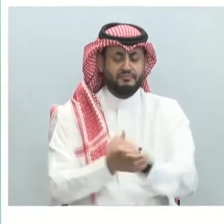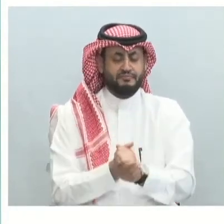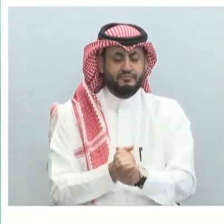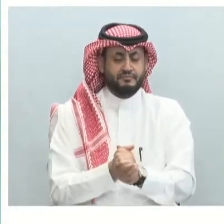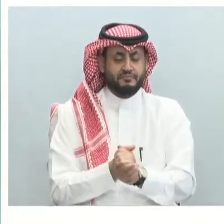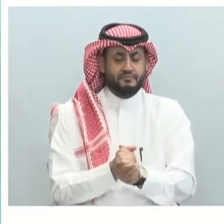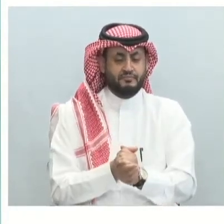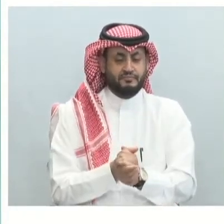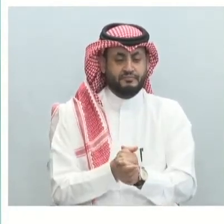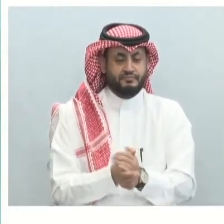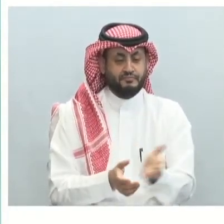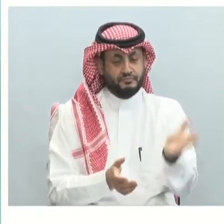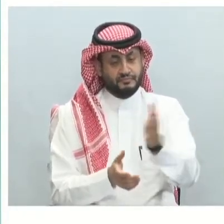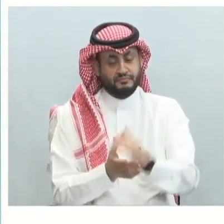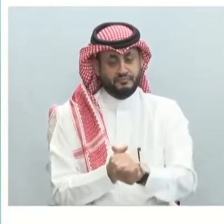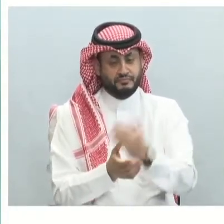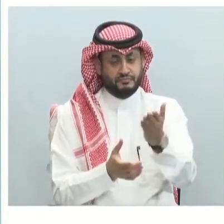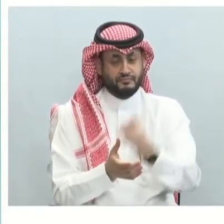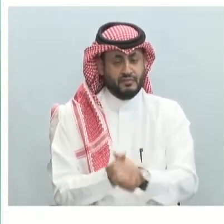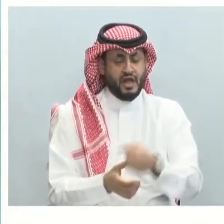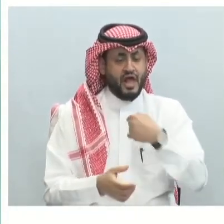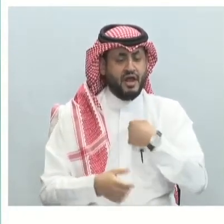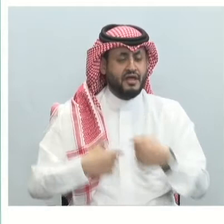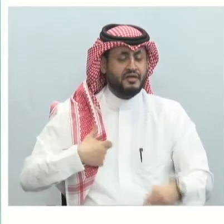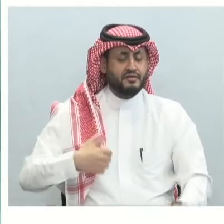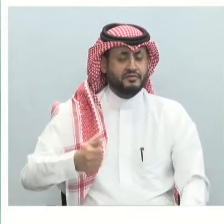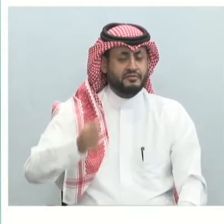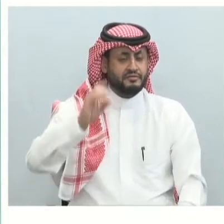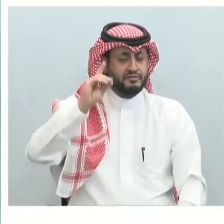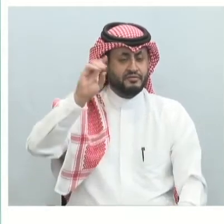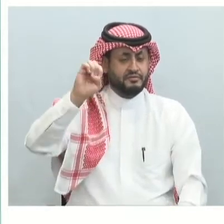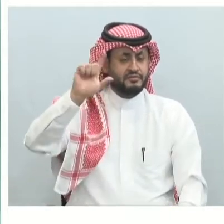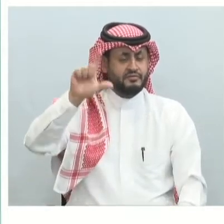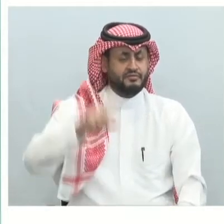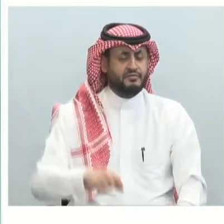Speaking. Excellent. After that, it's Adil. What are you doing?